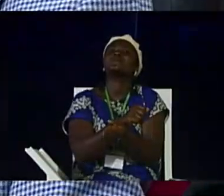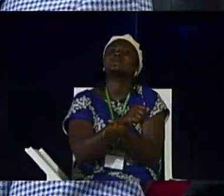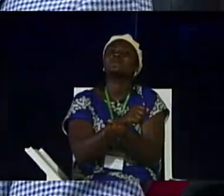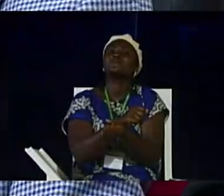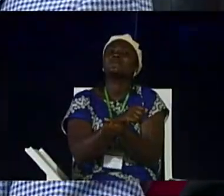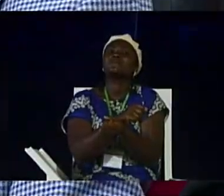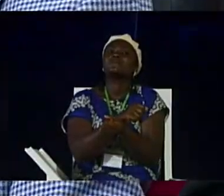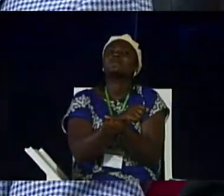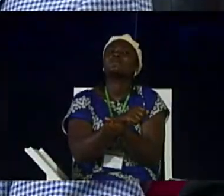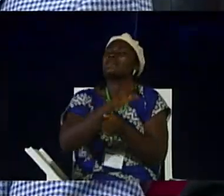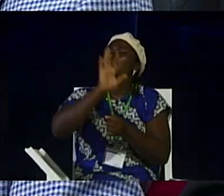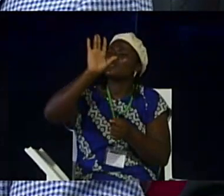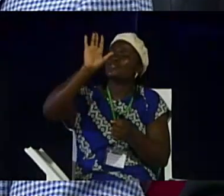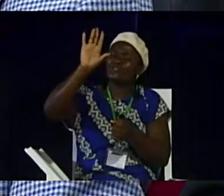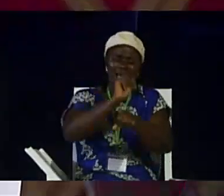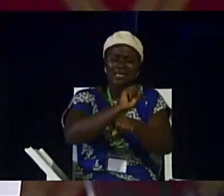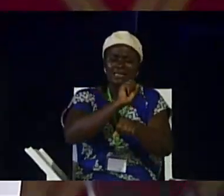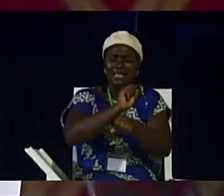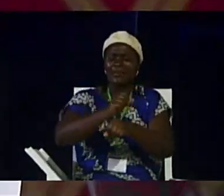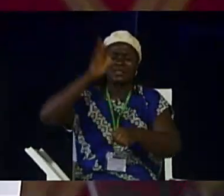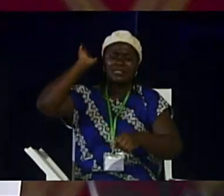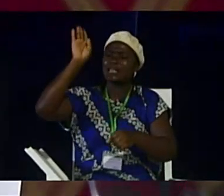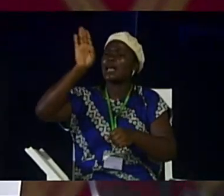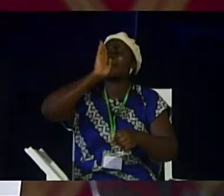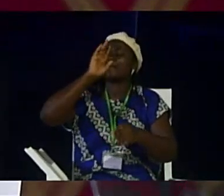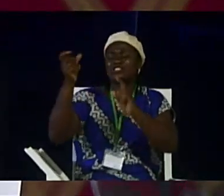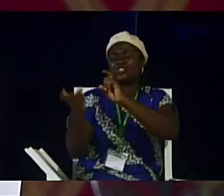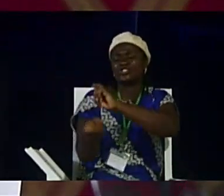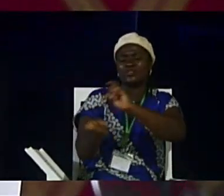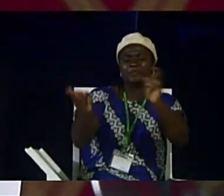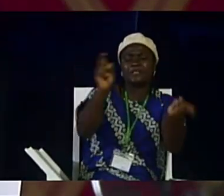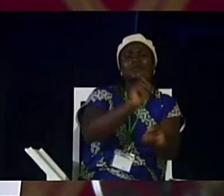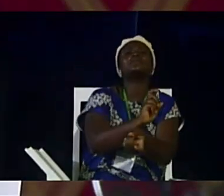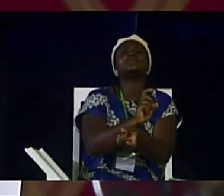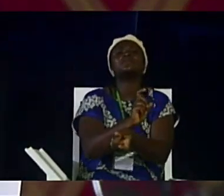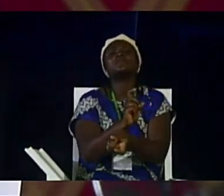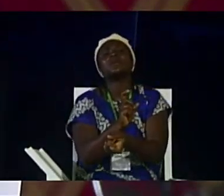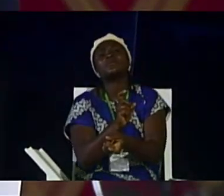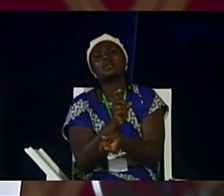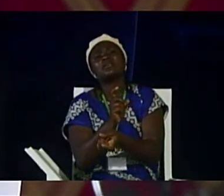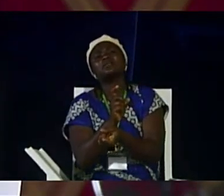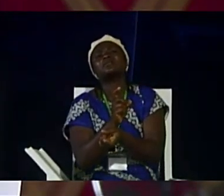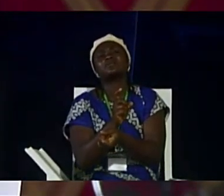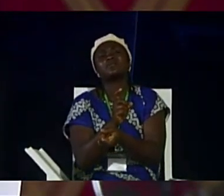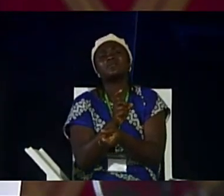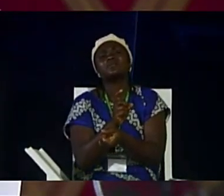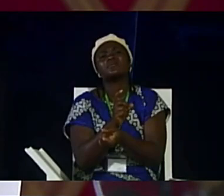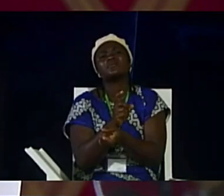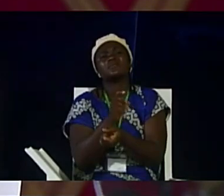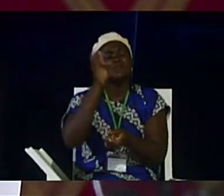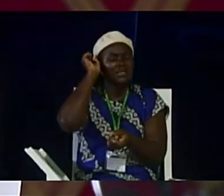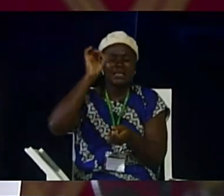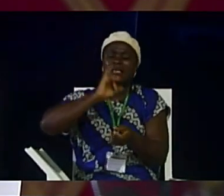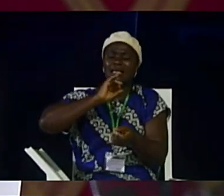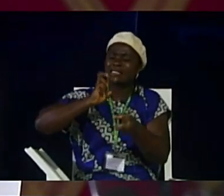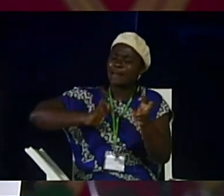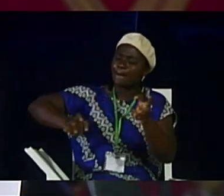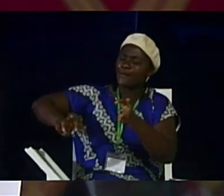Your assignment shall be shifted. And he is moving you